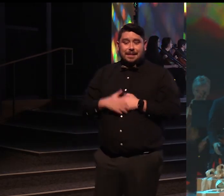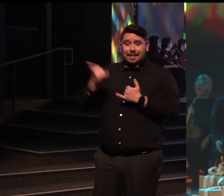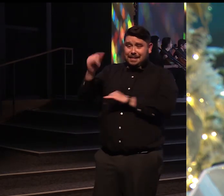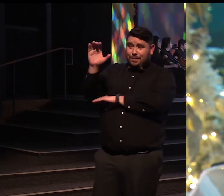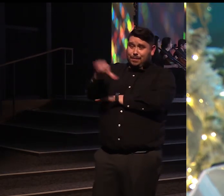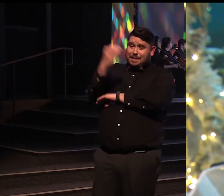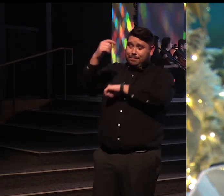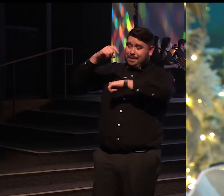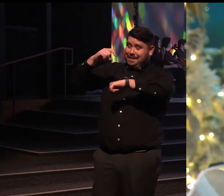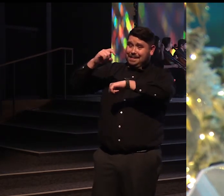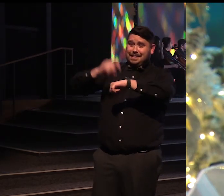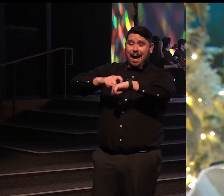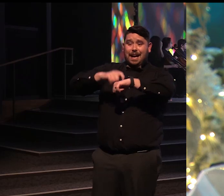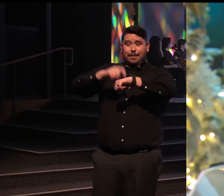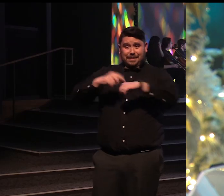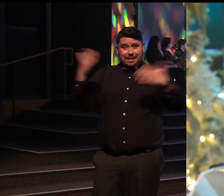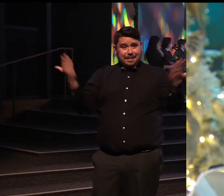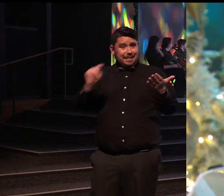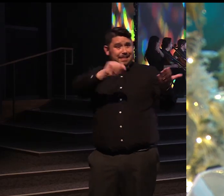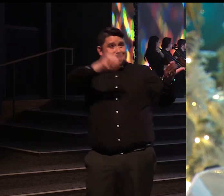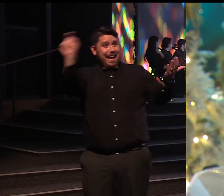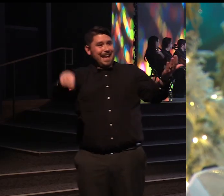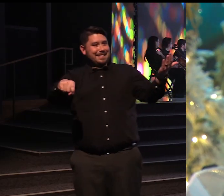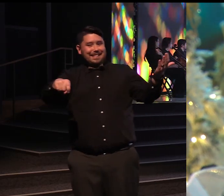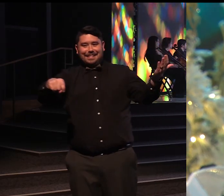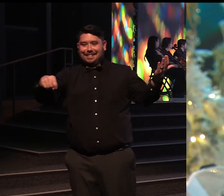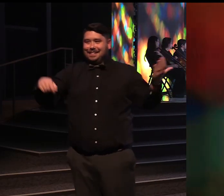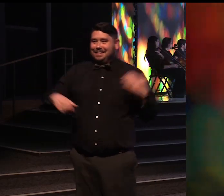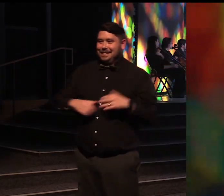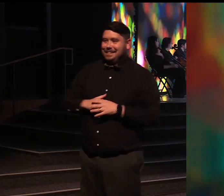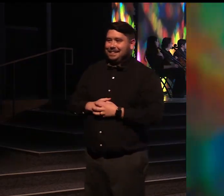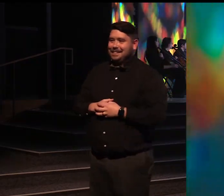Christmas time in Texas. Yeah.